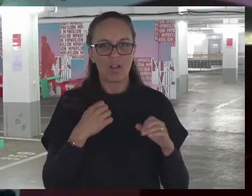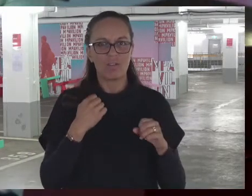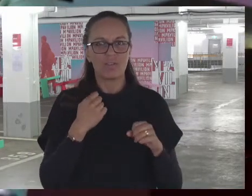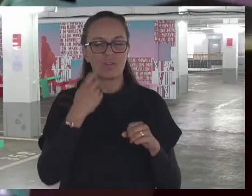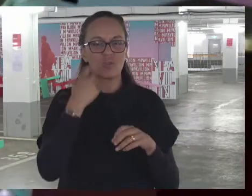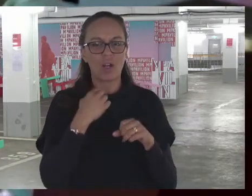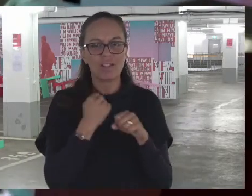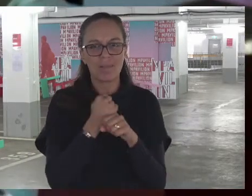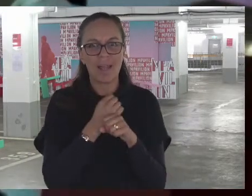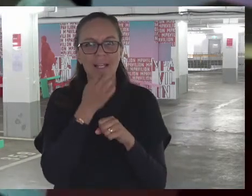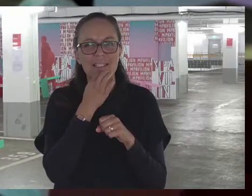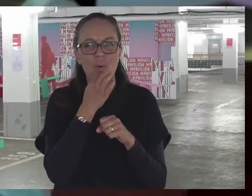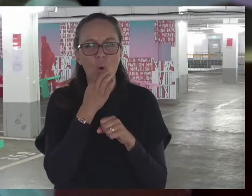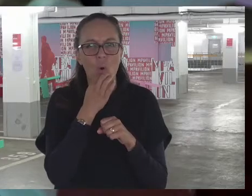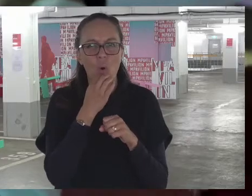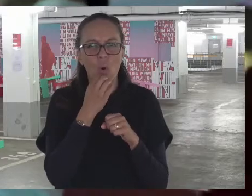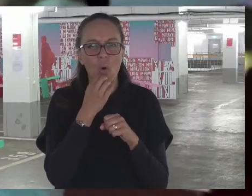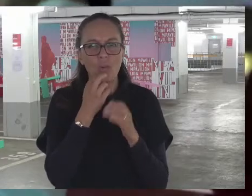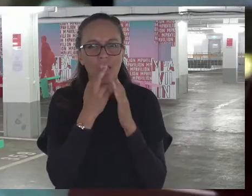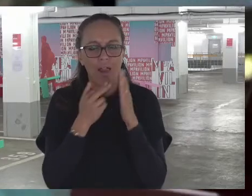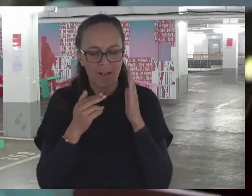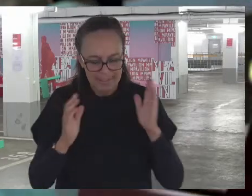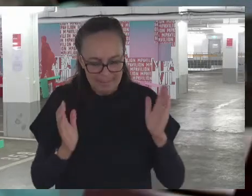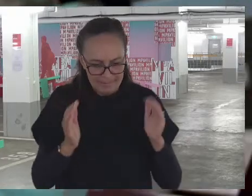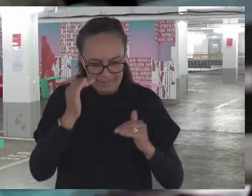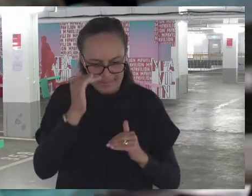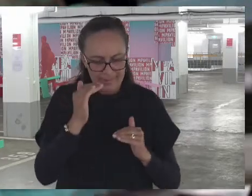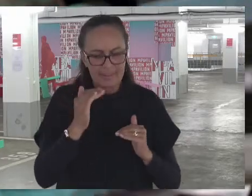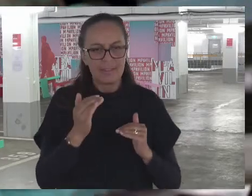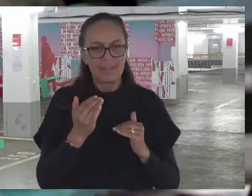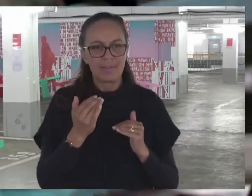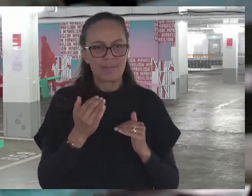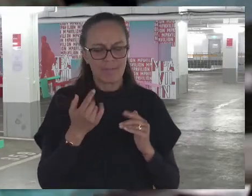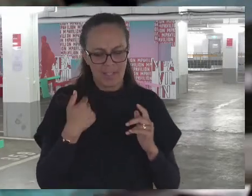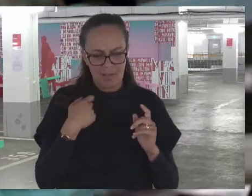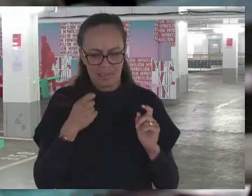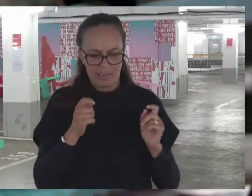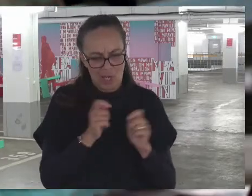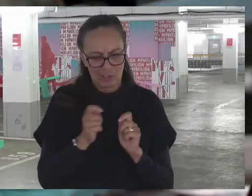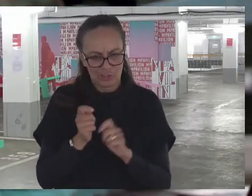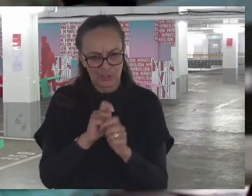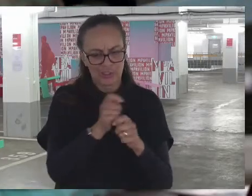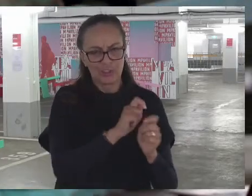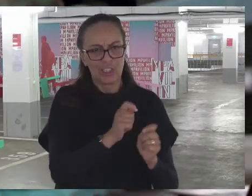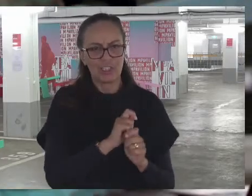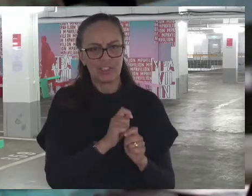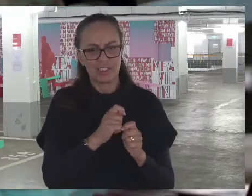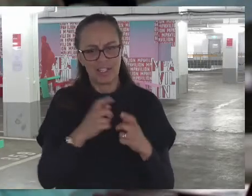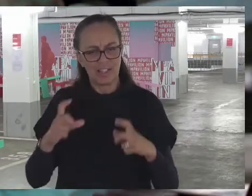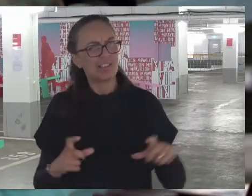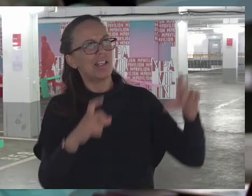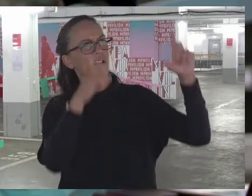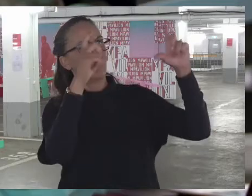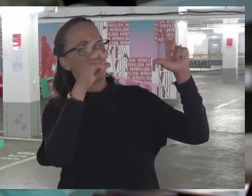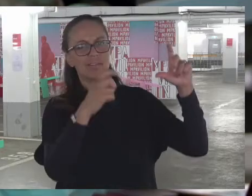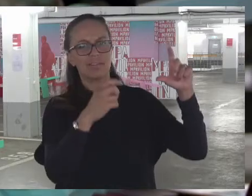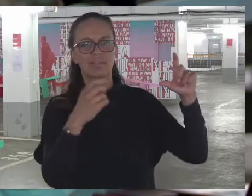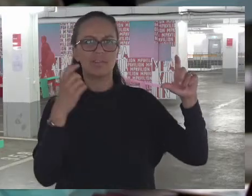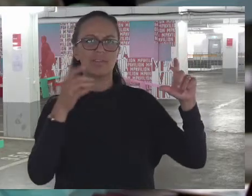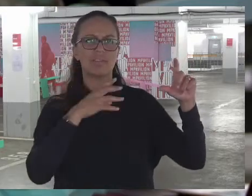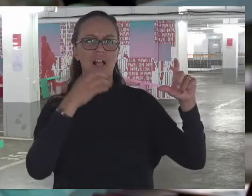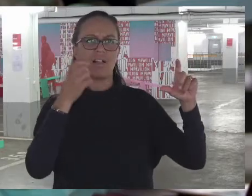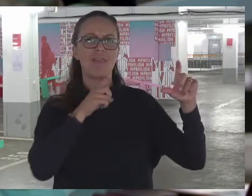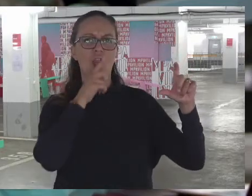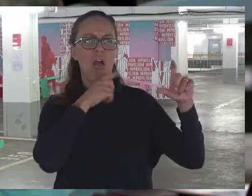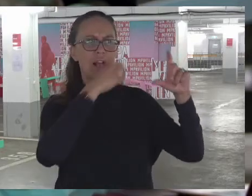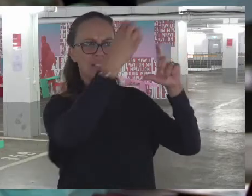maquette, and I was like changing it and putting it up to the light and seeing if the materials would